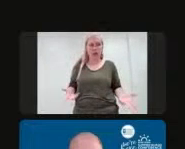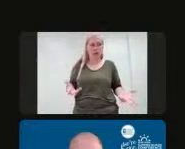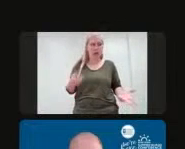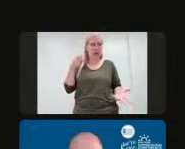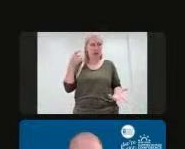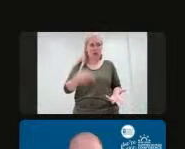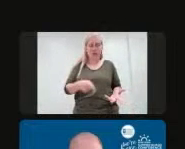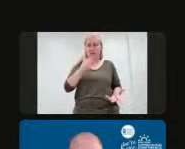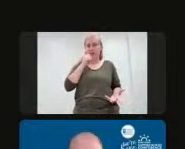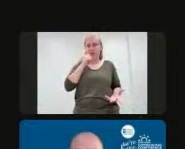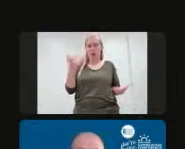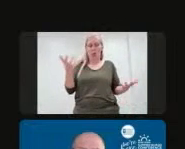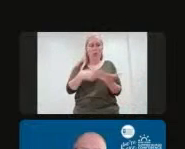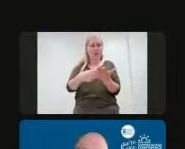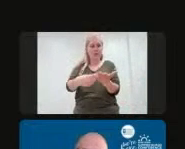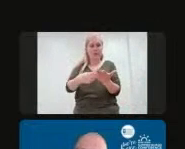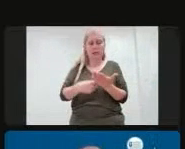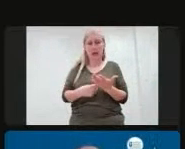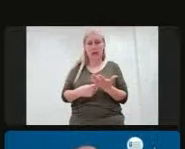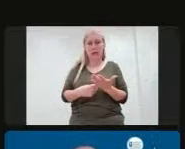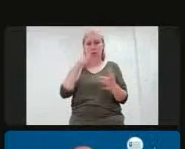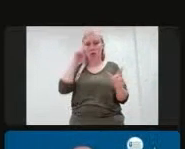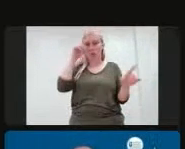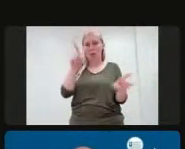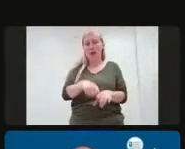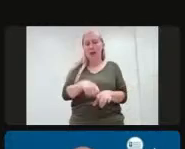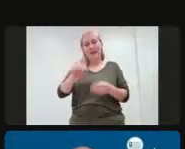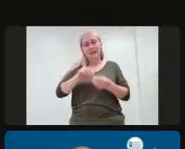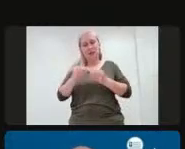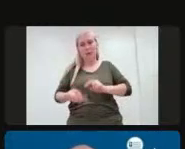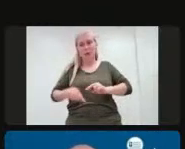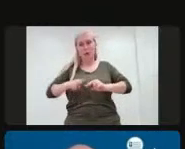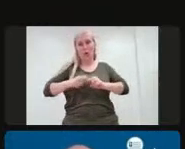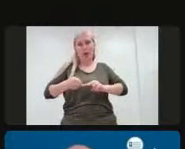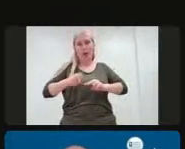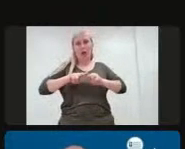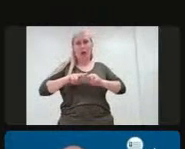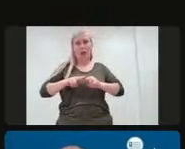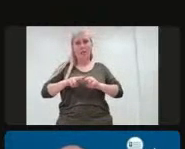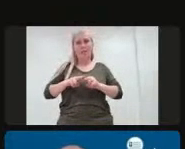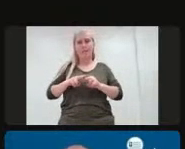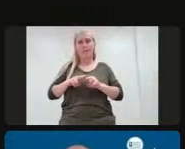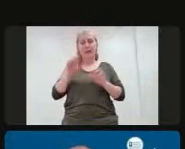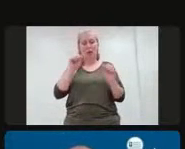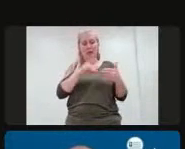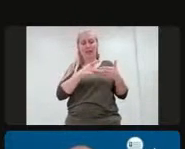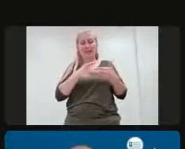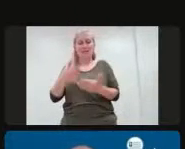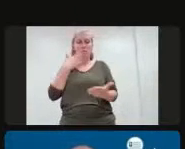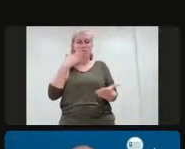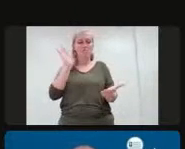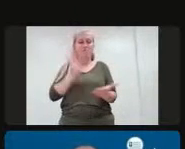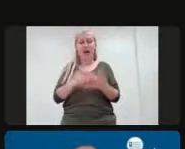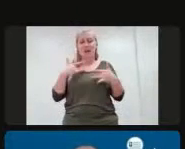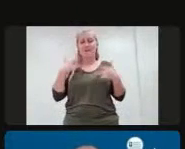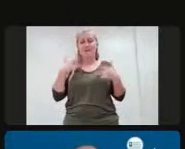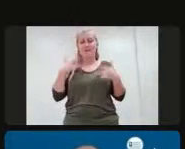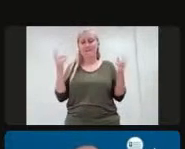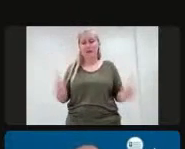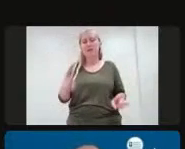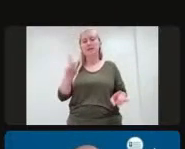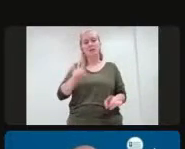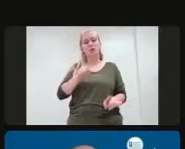is not what we discussed. These numbers are going up. These are all red flags which can lead to some bad event. So we need to really